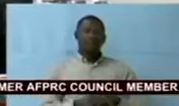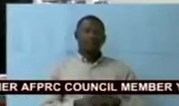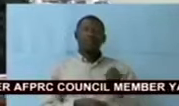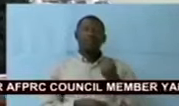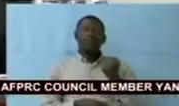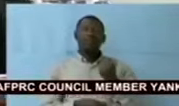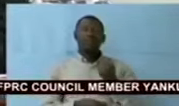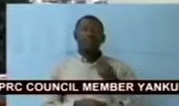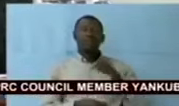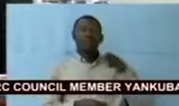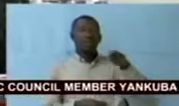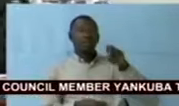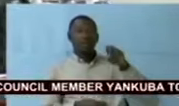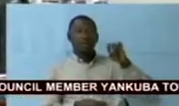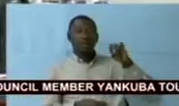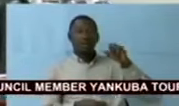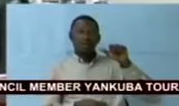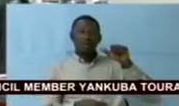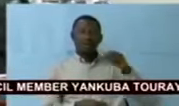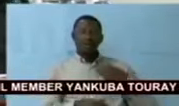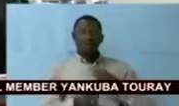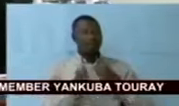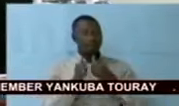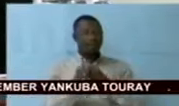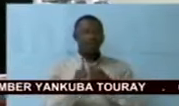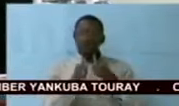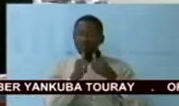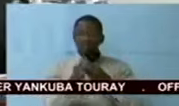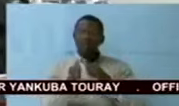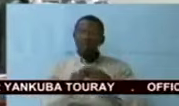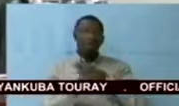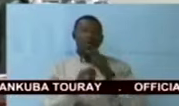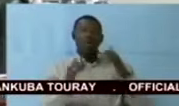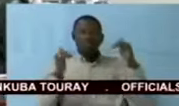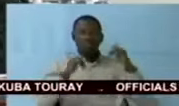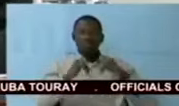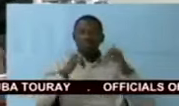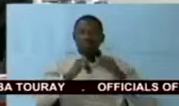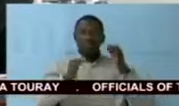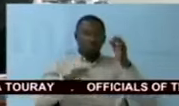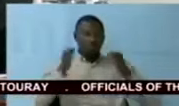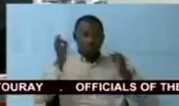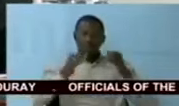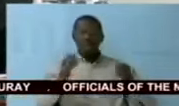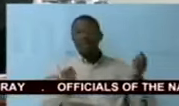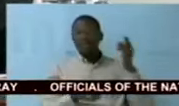Because the NIA are following our proceedings on a daily basis. But